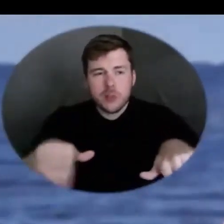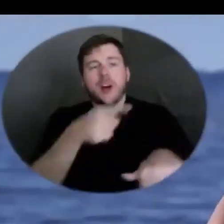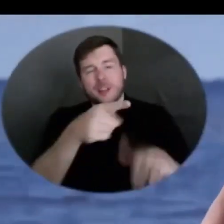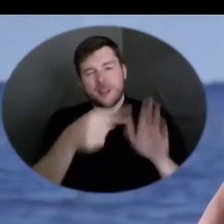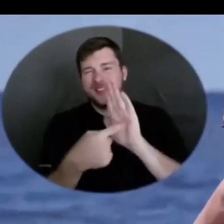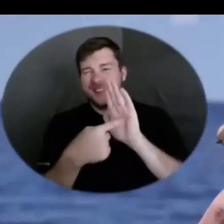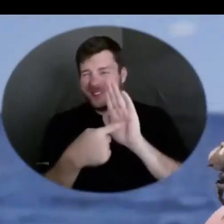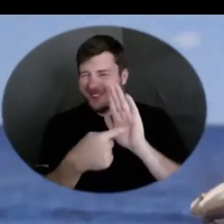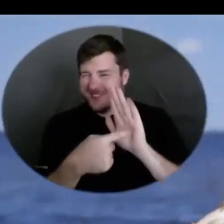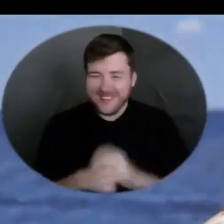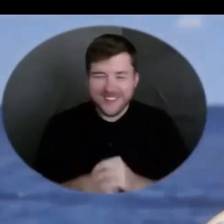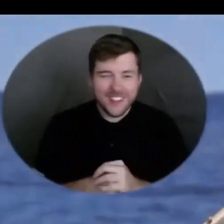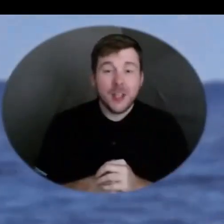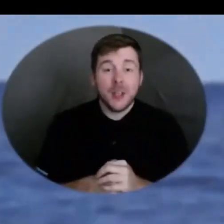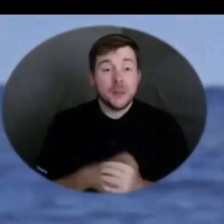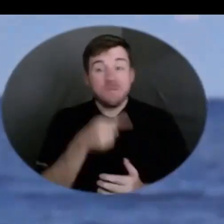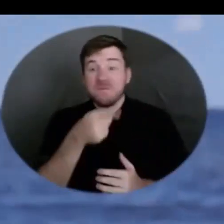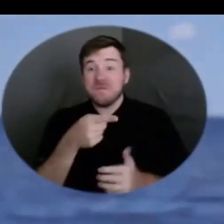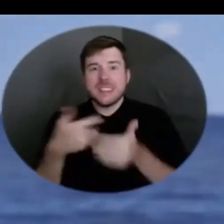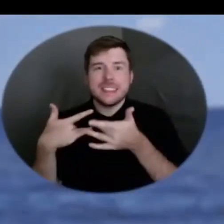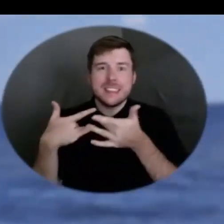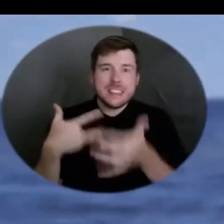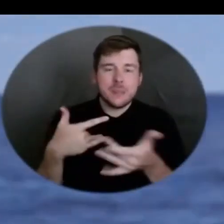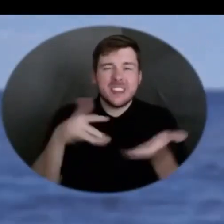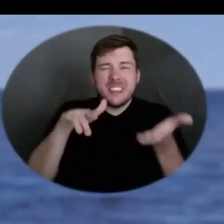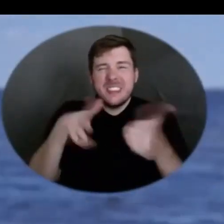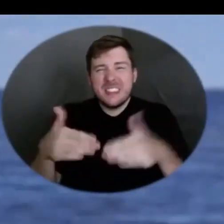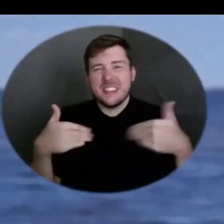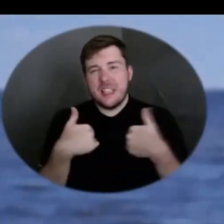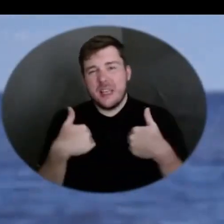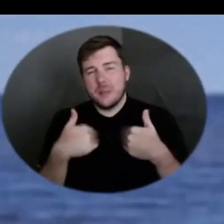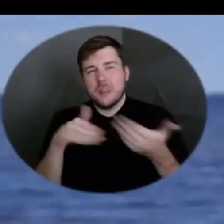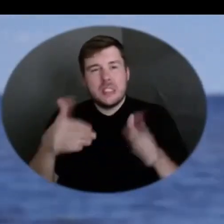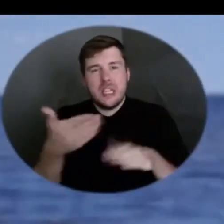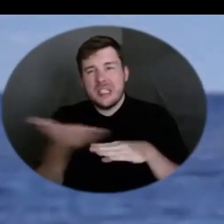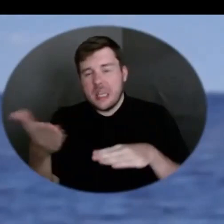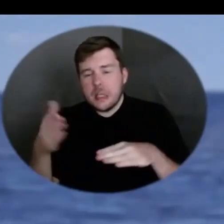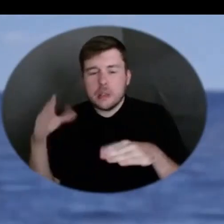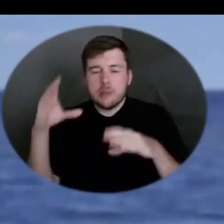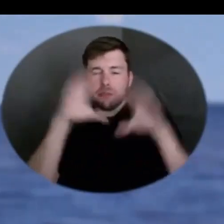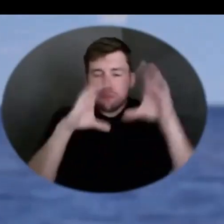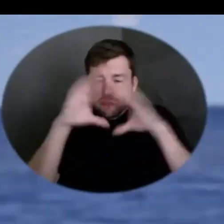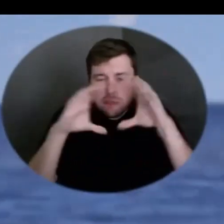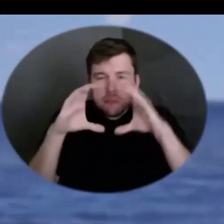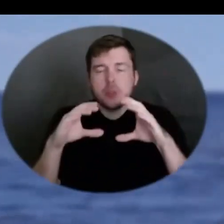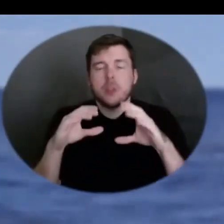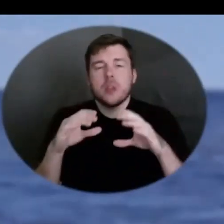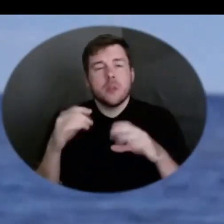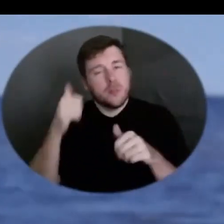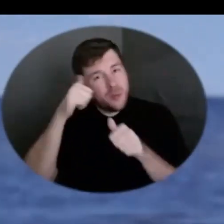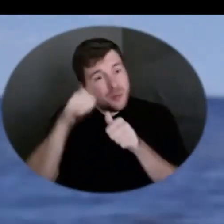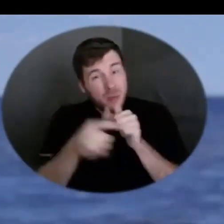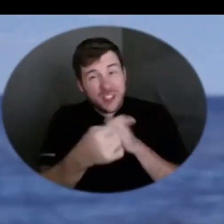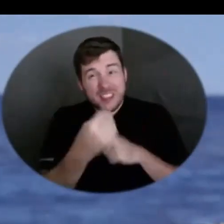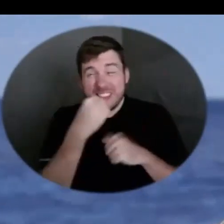there he goes, showing off a little bit. He's only going to be going after things that are dead, decomposing, things that are easy to grab, and they are opportunists. They will eat